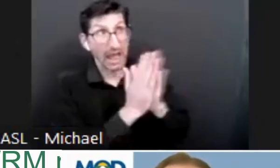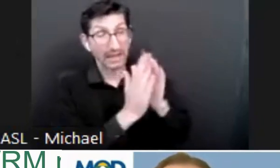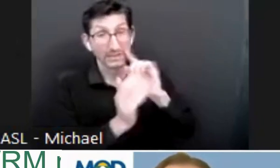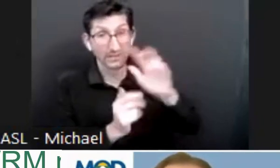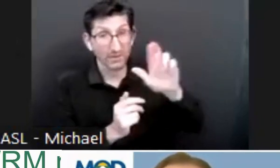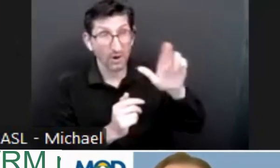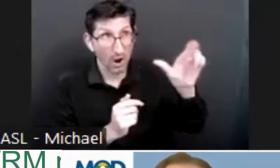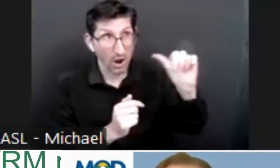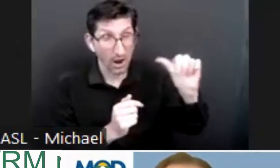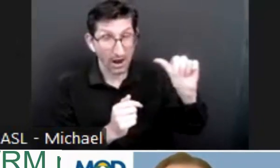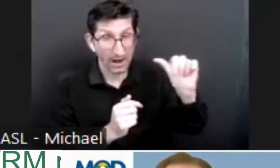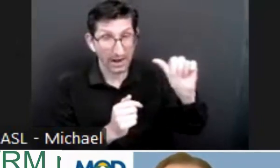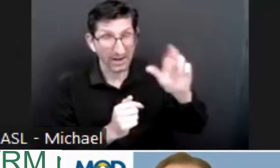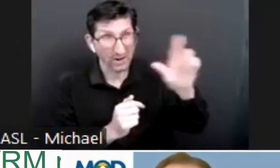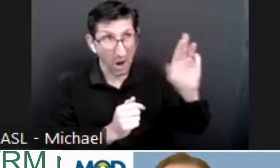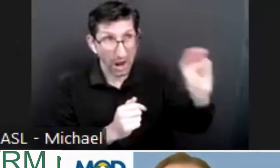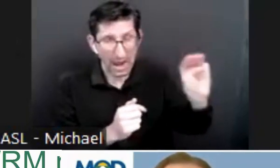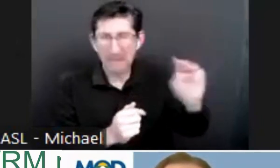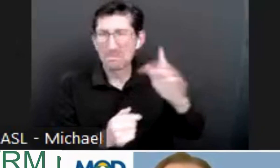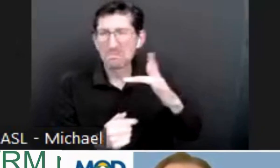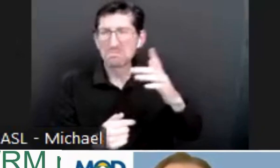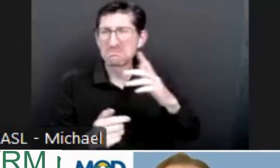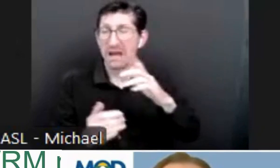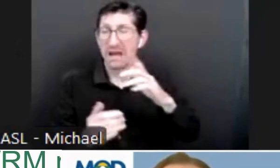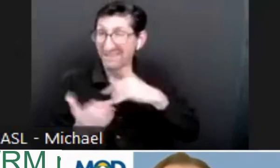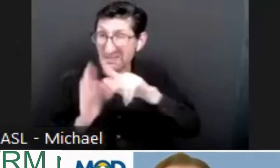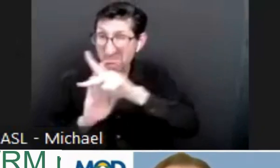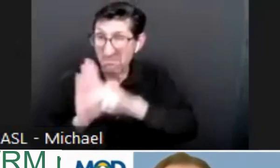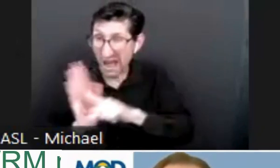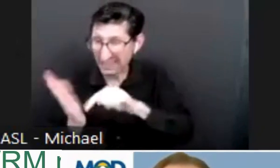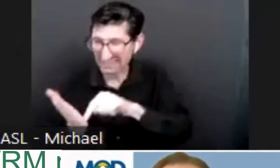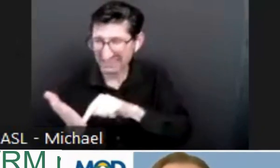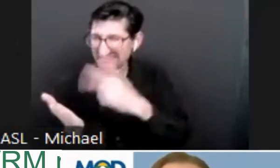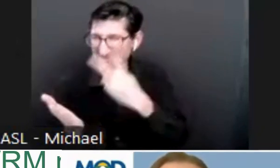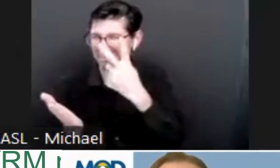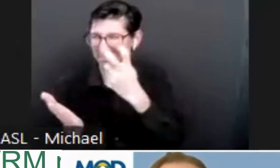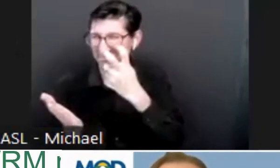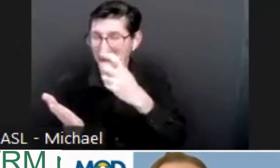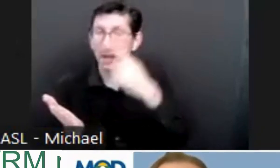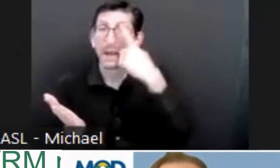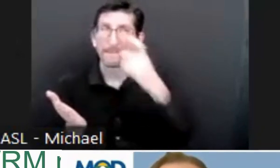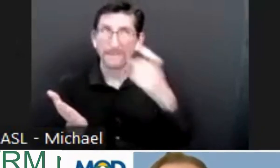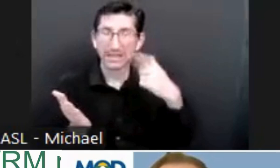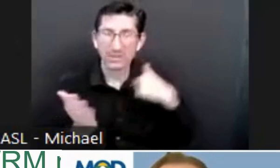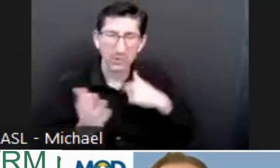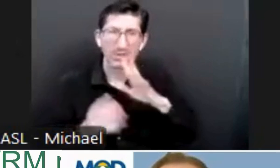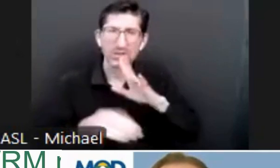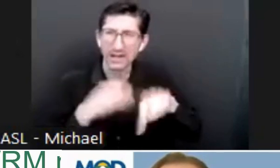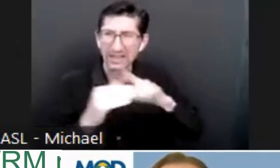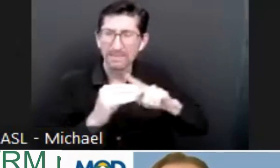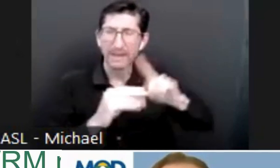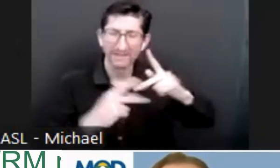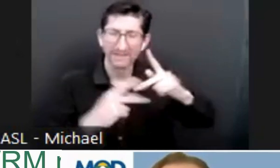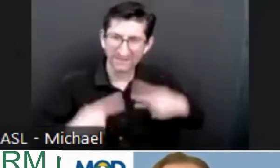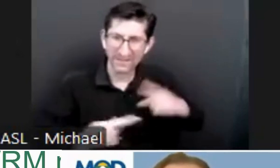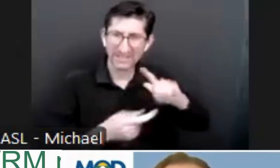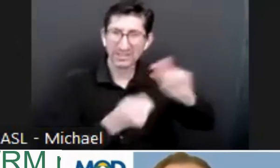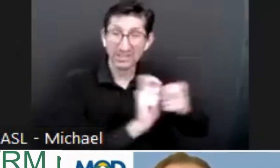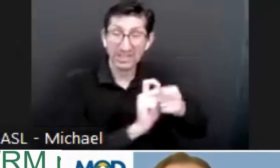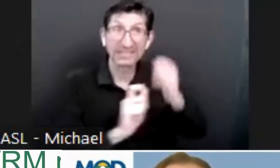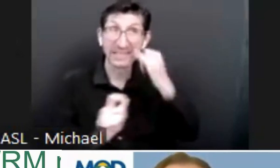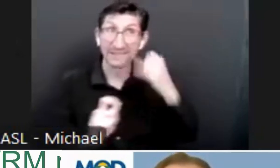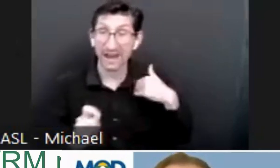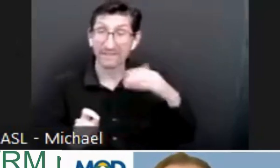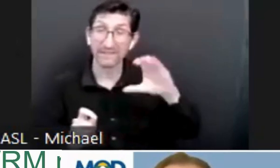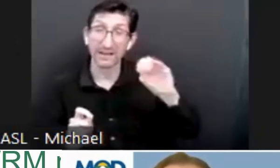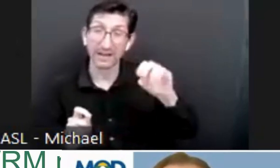unlikely to have a policy that you're looking at since you're looking at physical structural changes. But if you live in a condo or have an HOA, you might